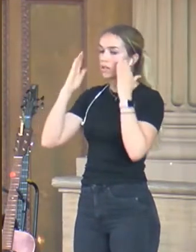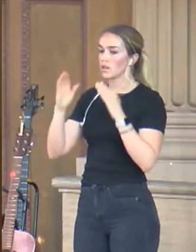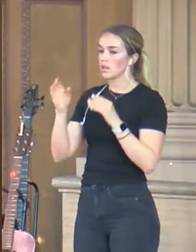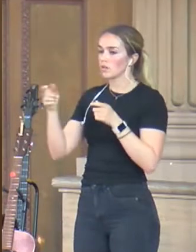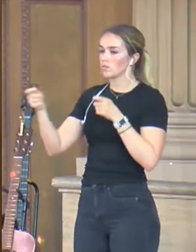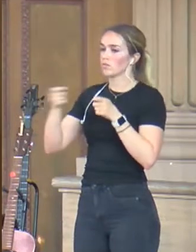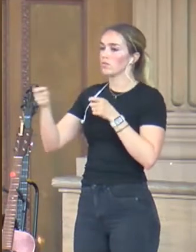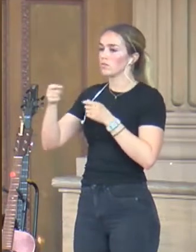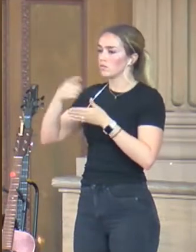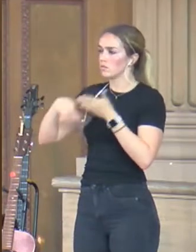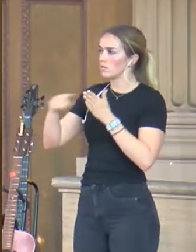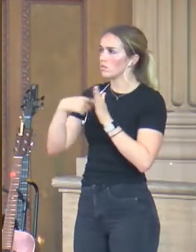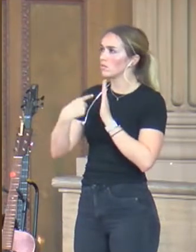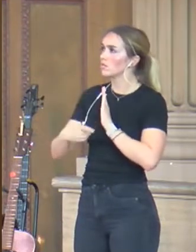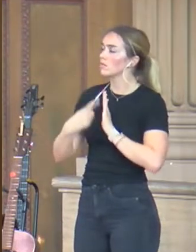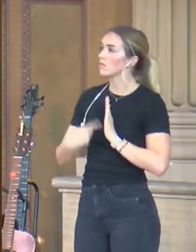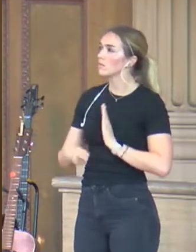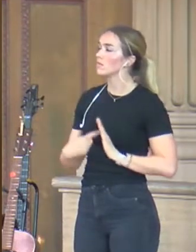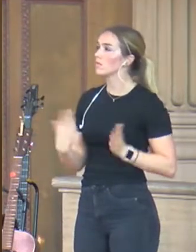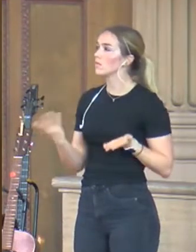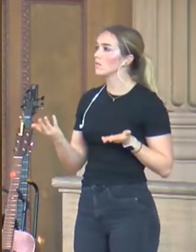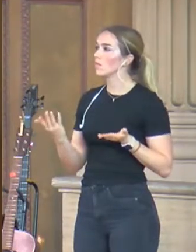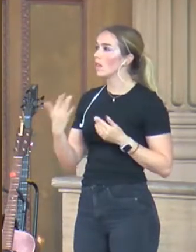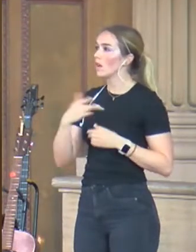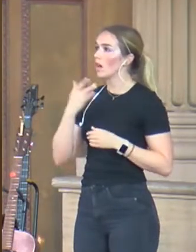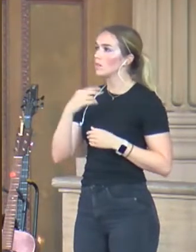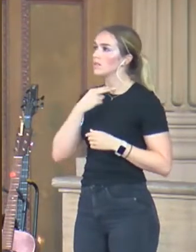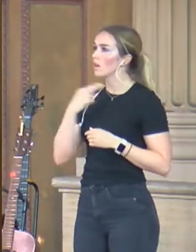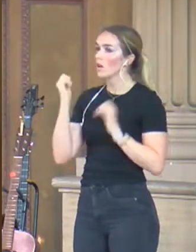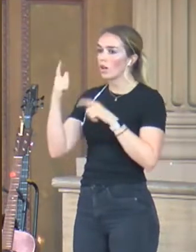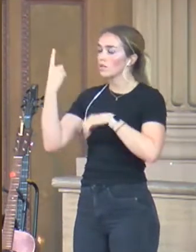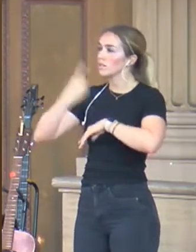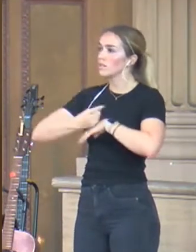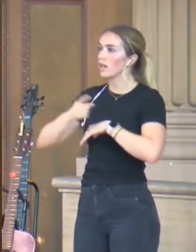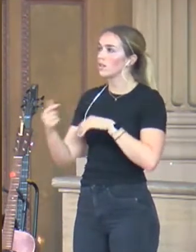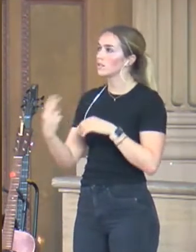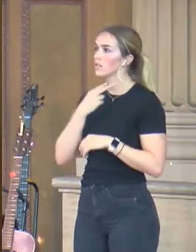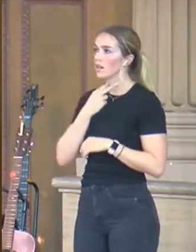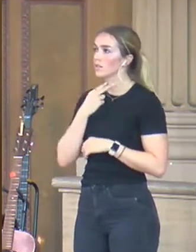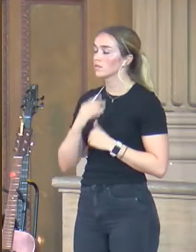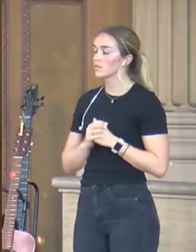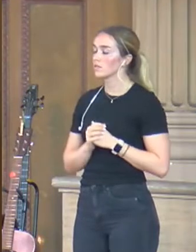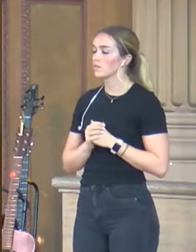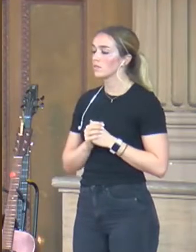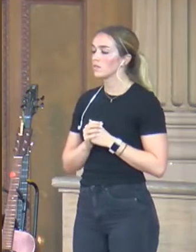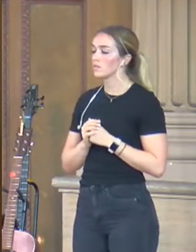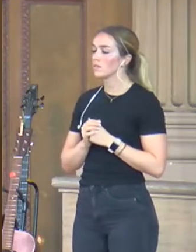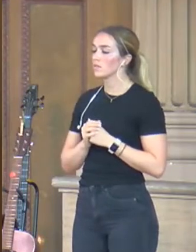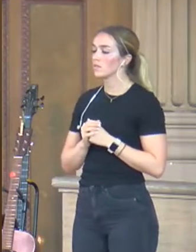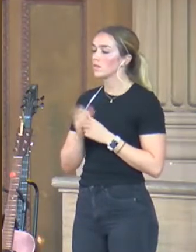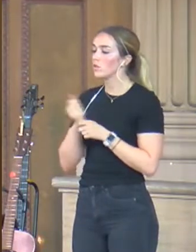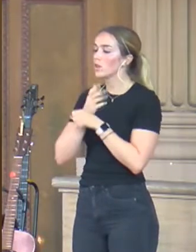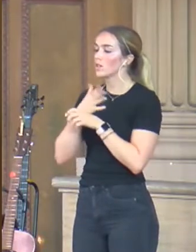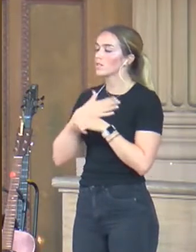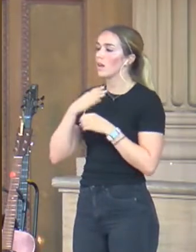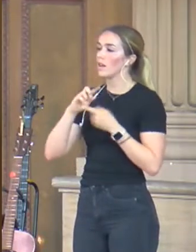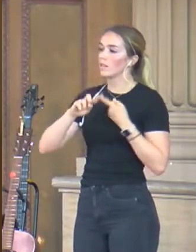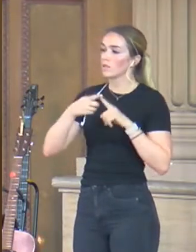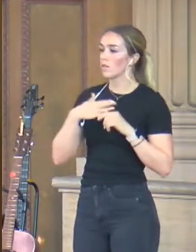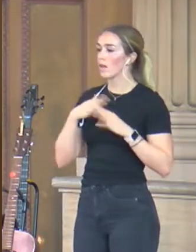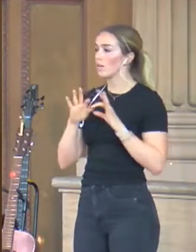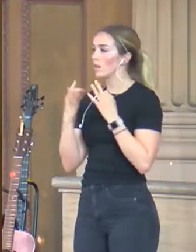assaults destroy me. They surround me like a flood all day long. They close in on me together. Father, you've caused my beloved and my friend to